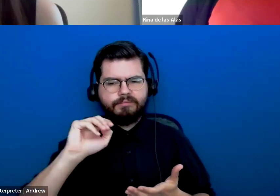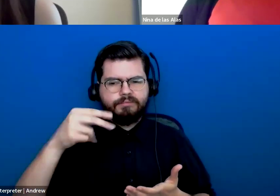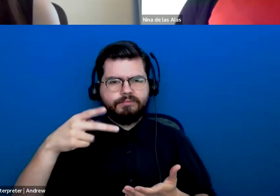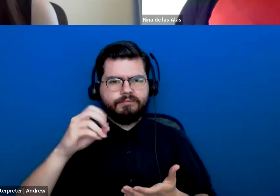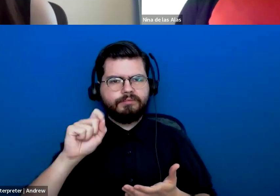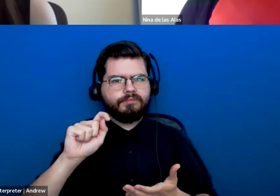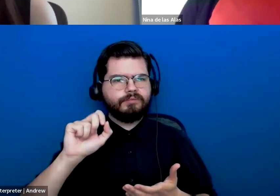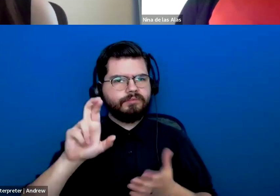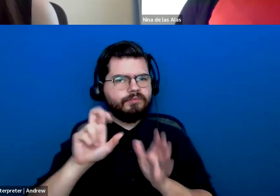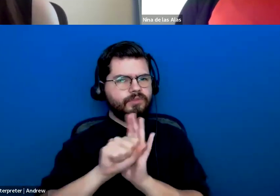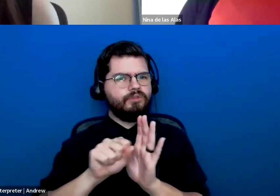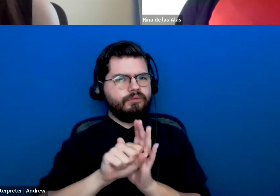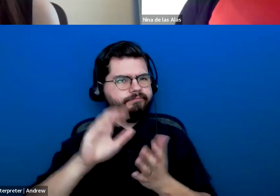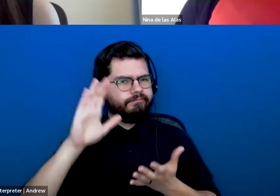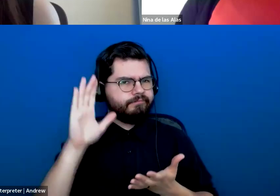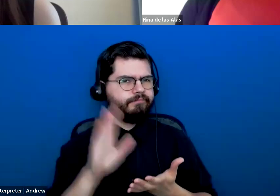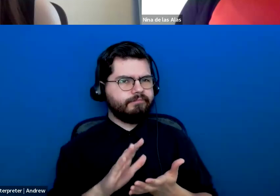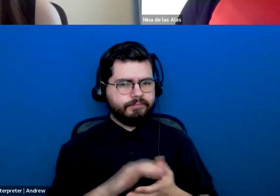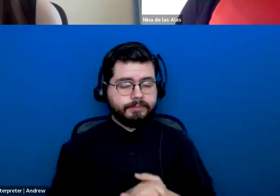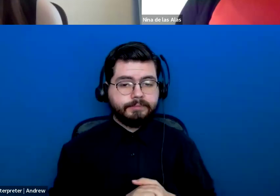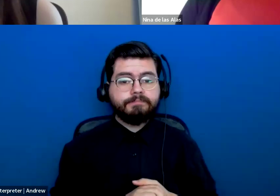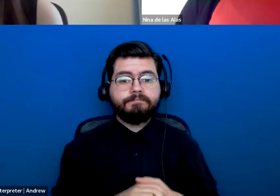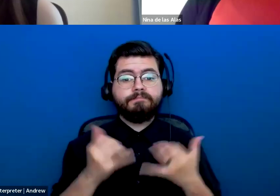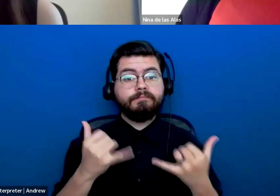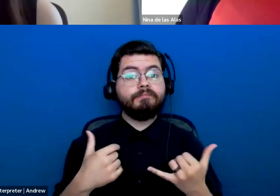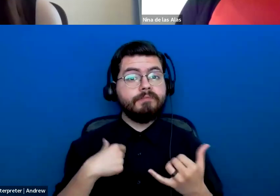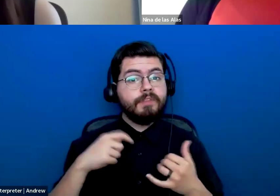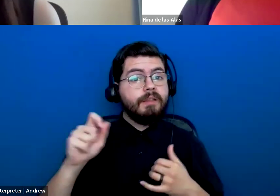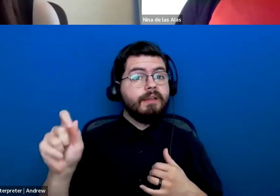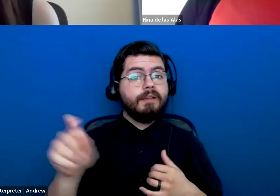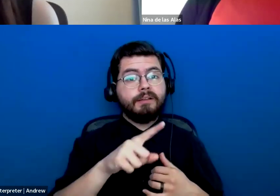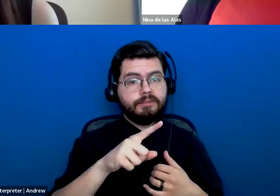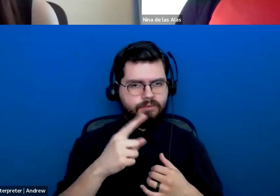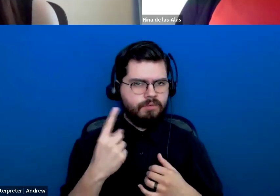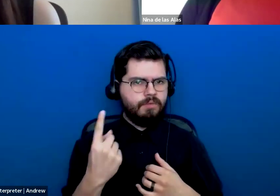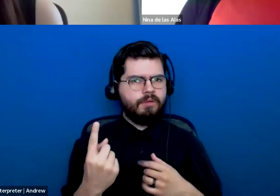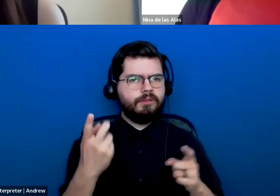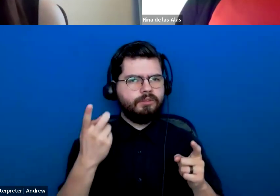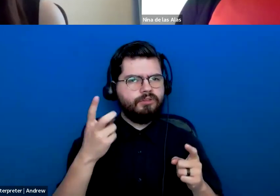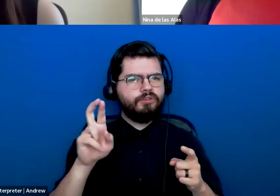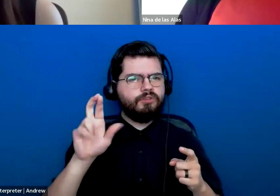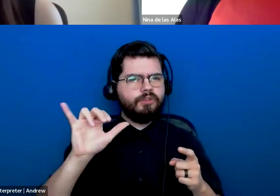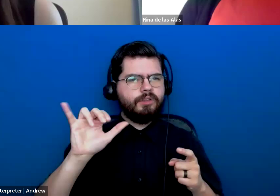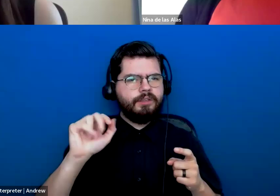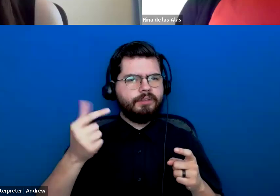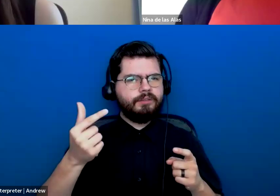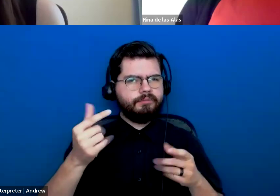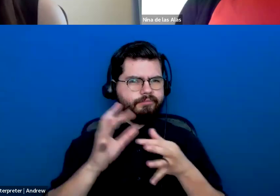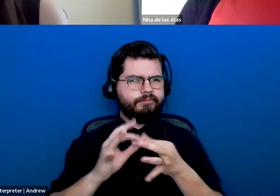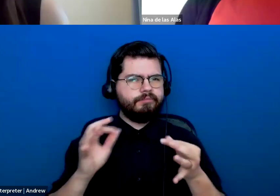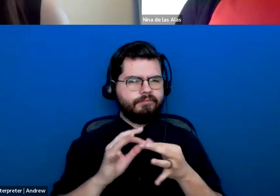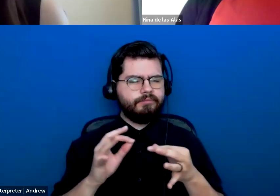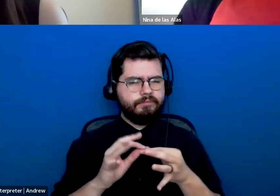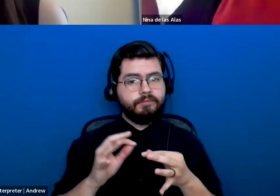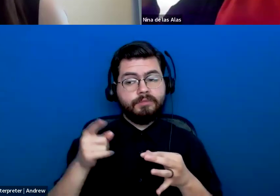gonna ask folks to chime in here. One of the things that Dr. Yang put out is